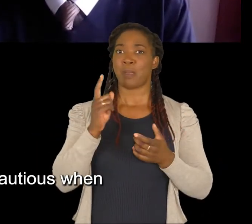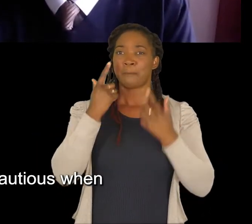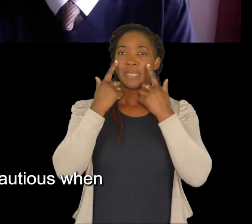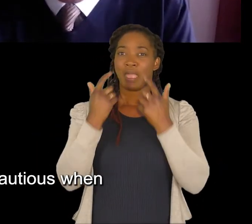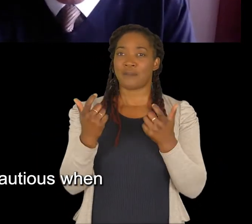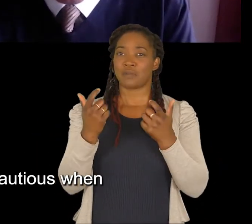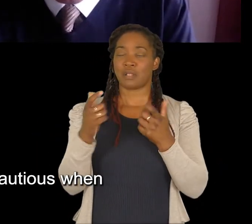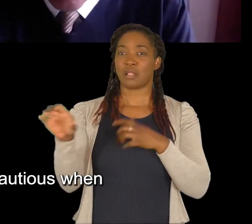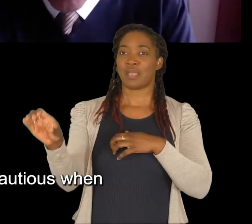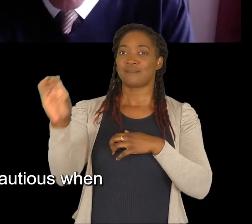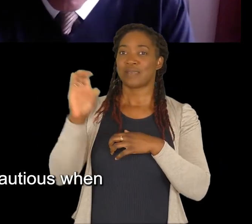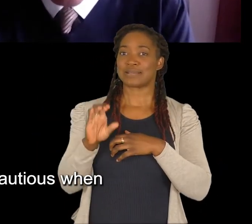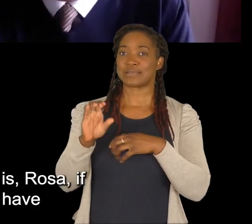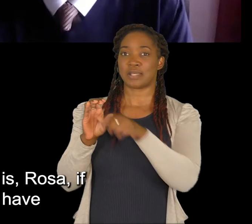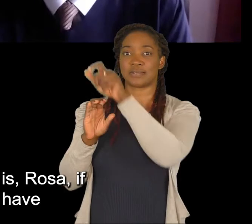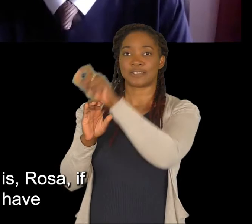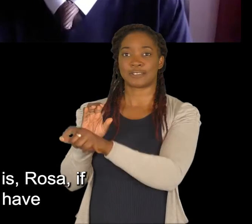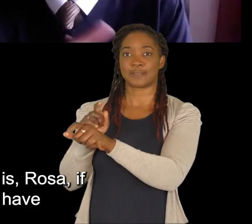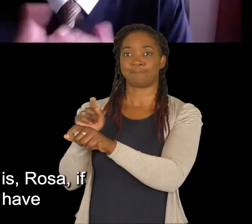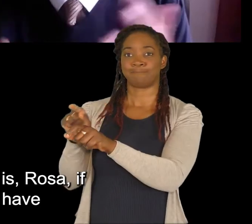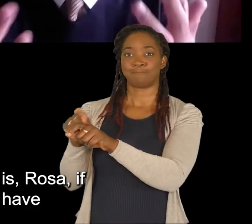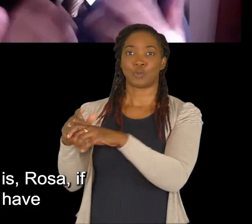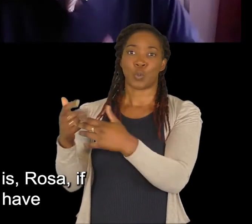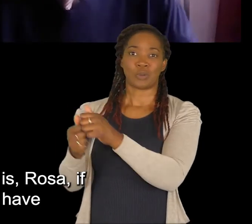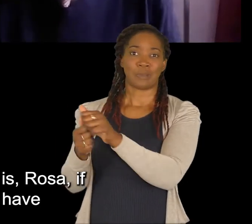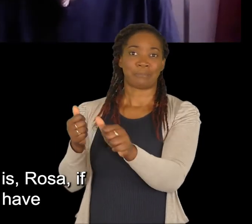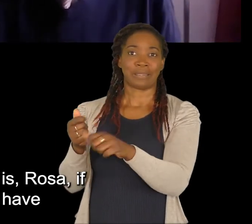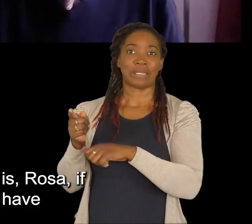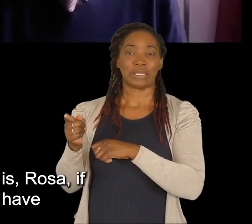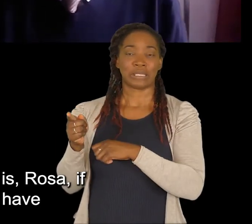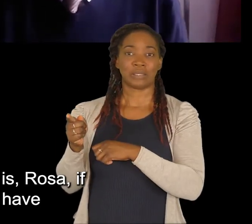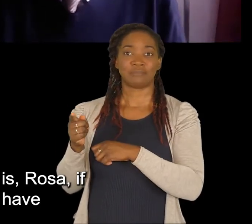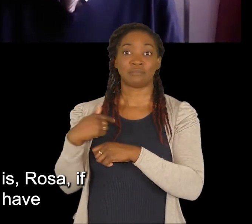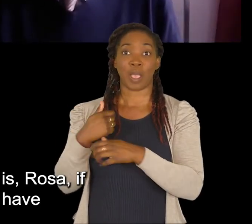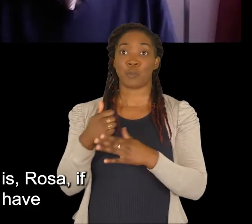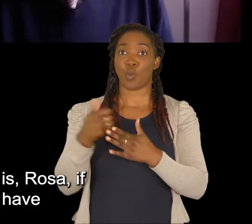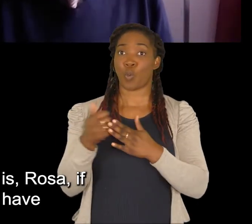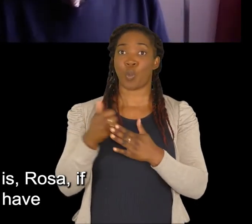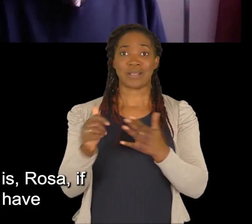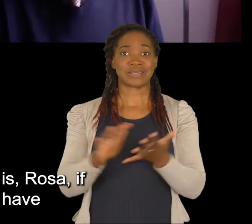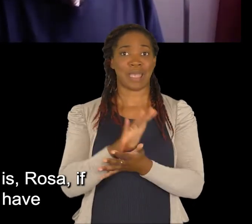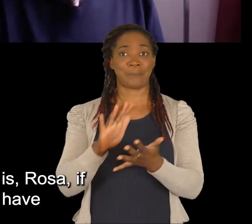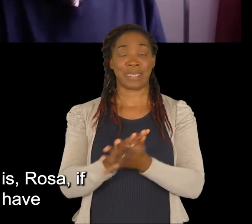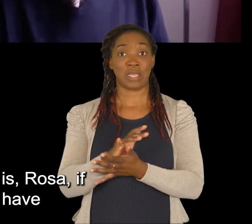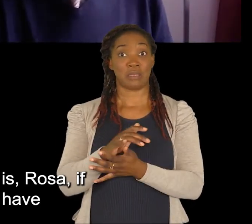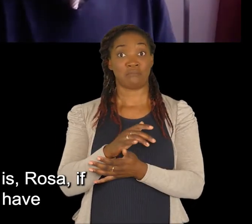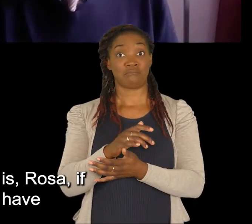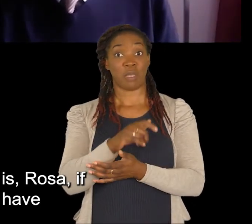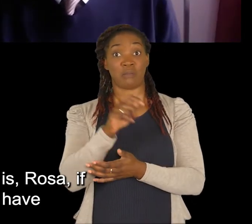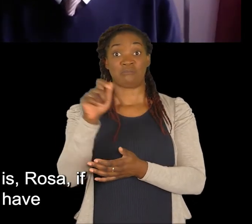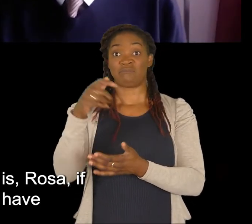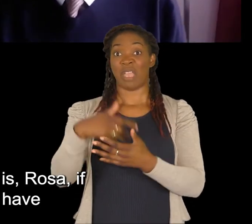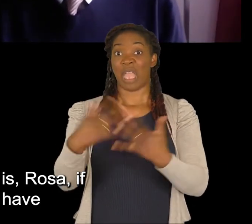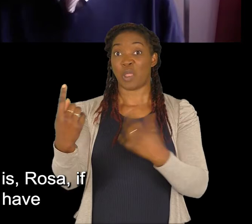when it comes to the investors that you talk to, right? And one of the things that I'm always happy to do, Rosa, is if somebody wanted a friendly chat, you